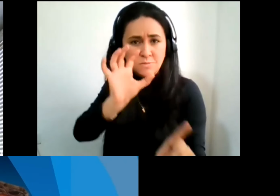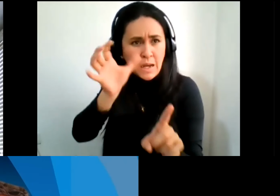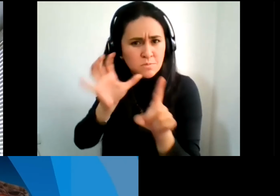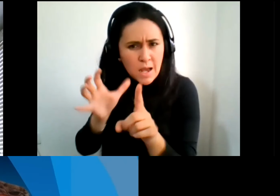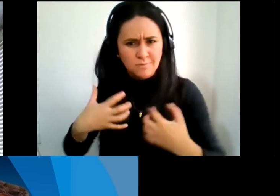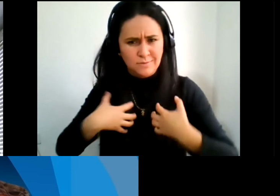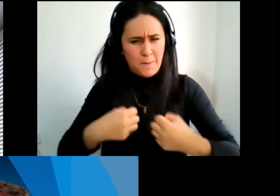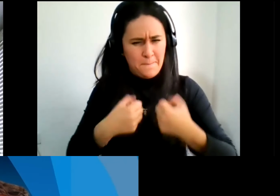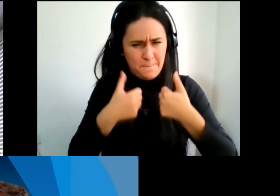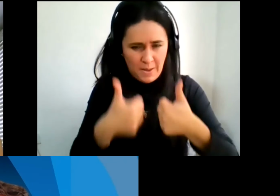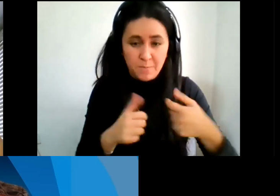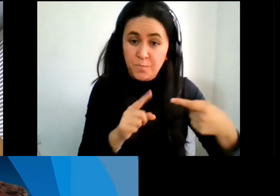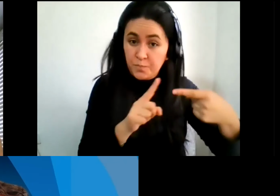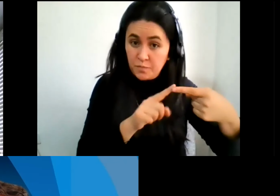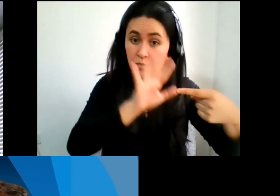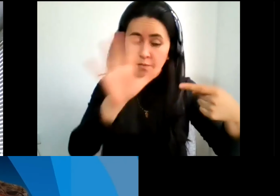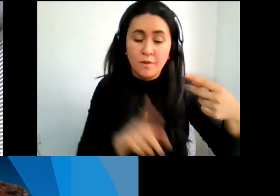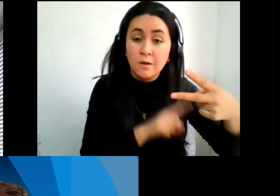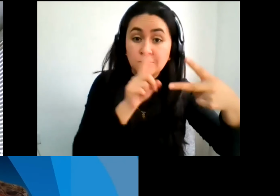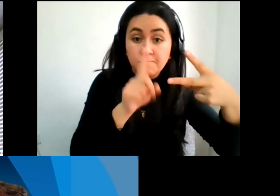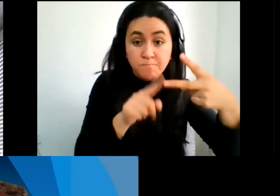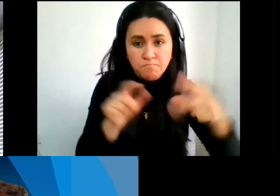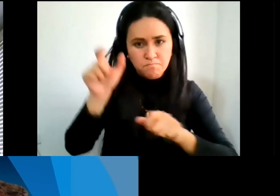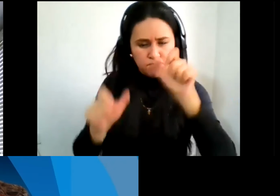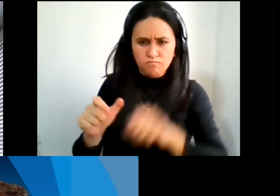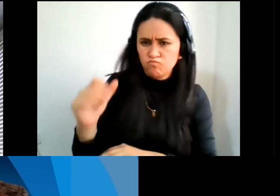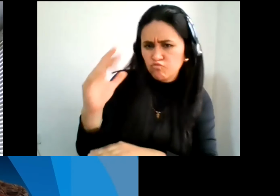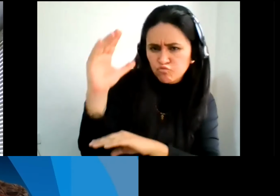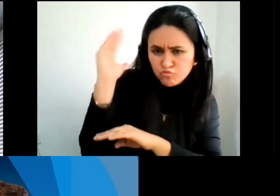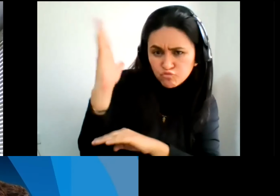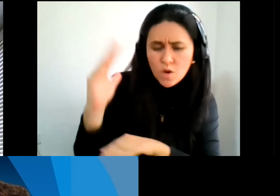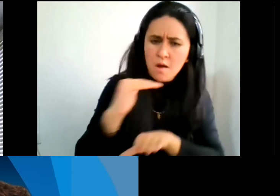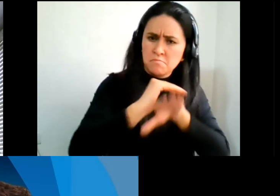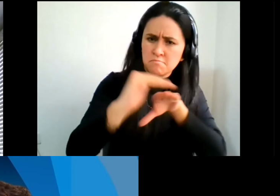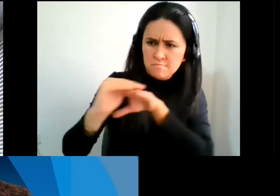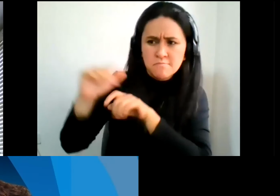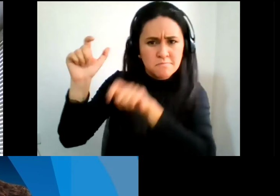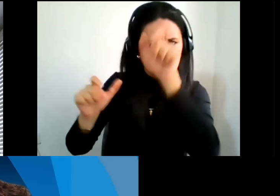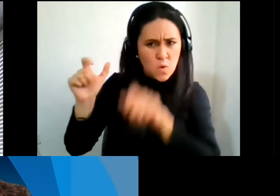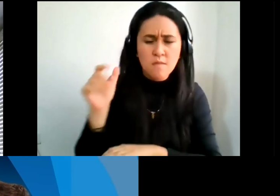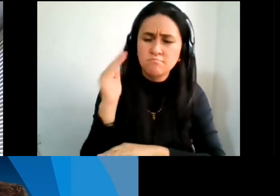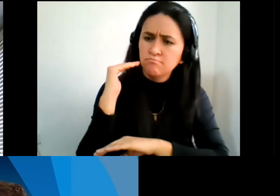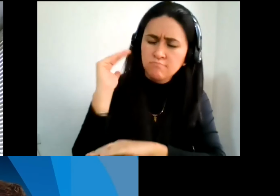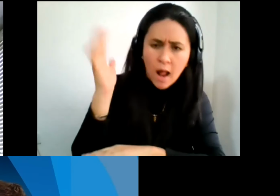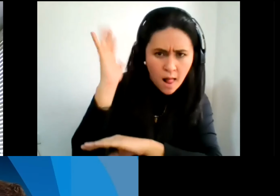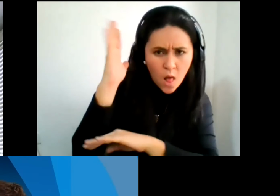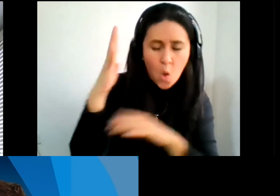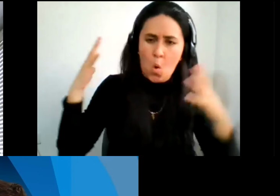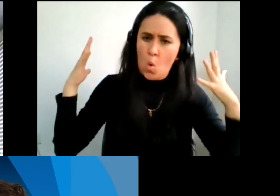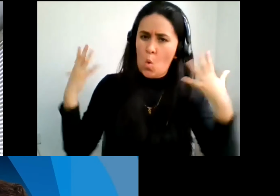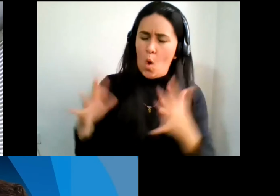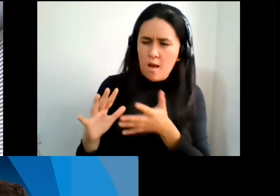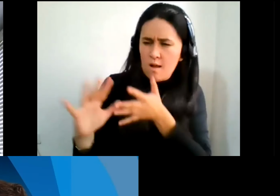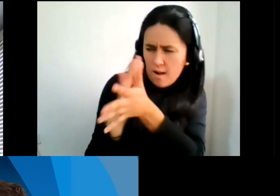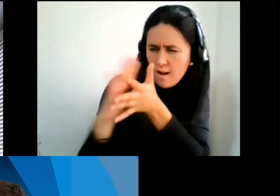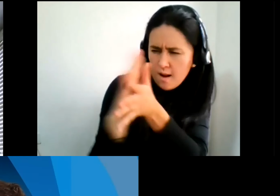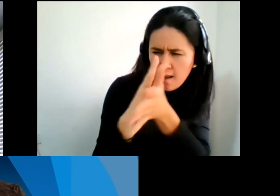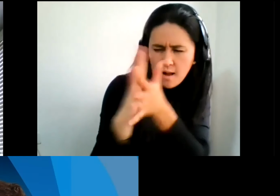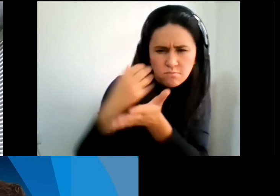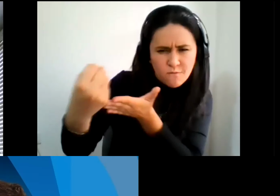countries. The second aspect regarding the speakers, our guests have shared with us this morning a variety